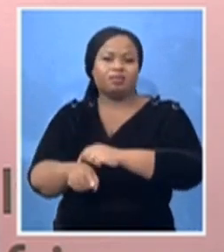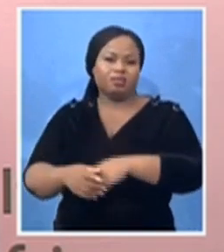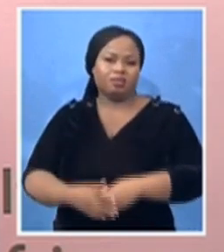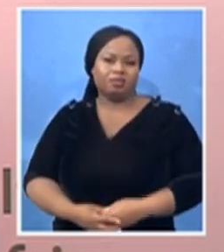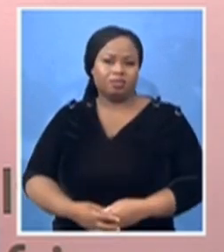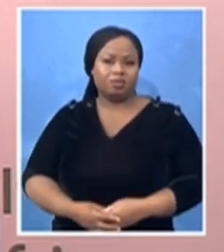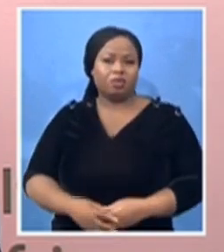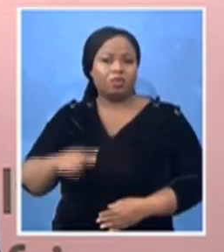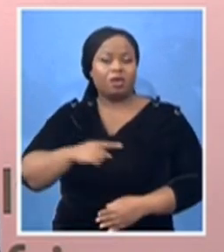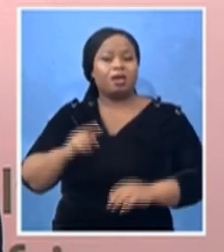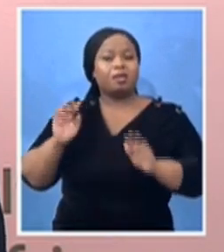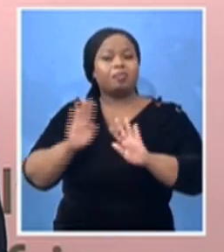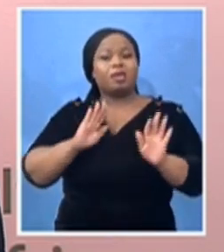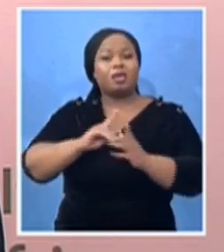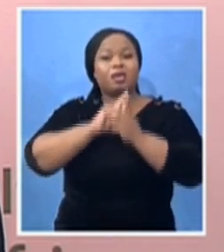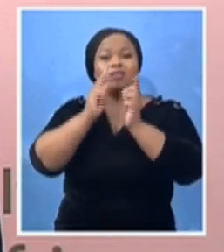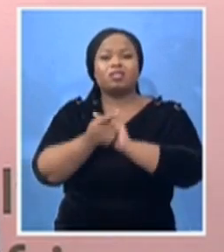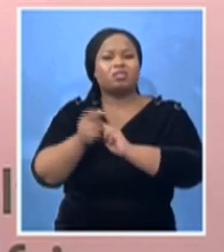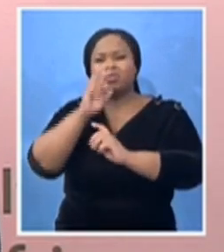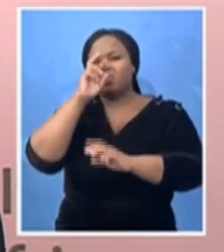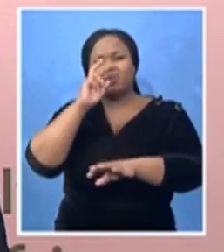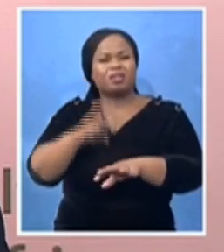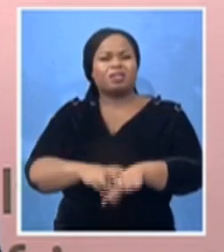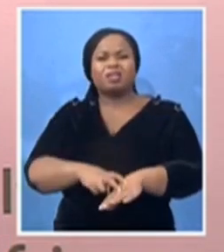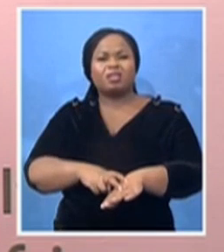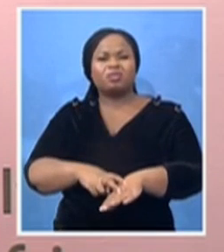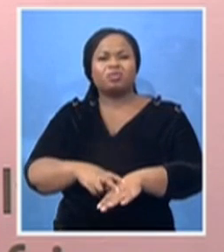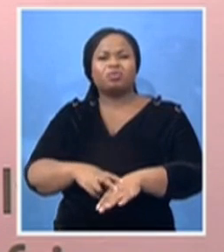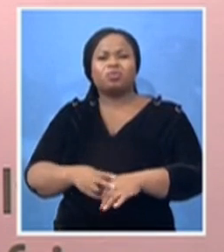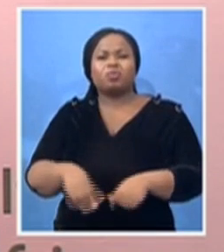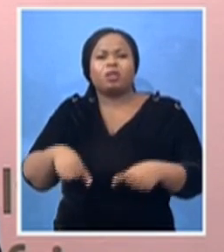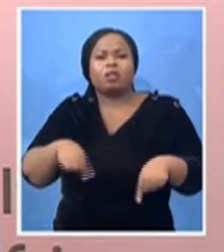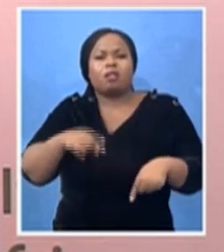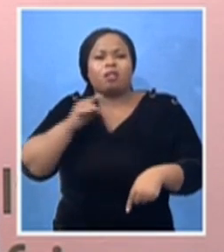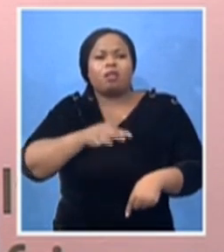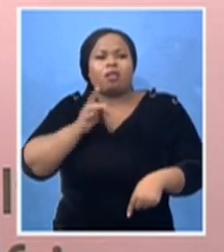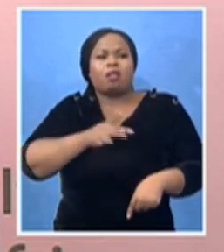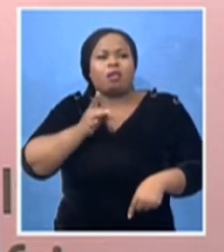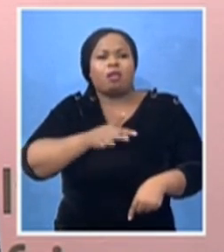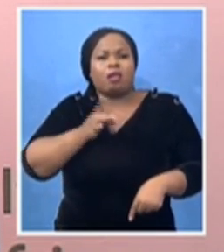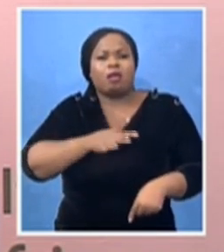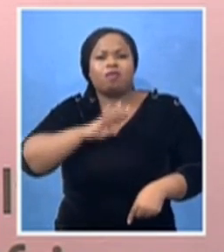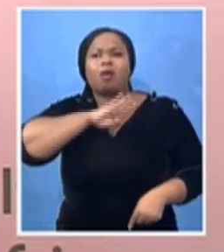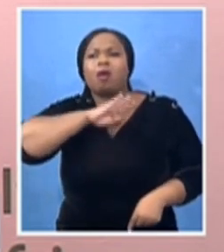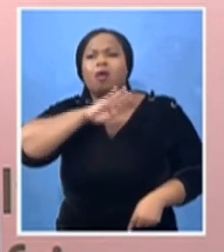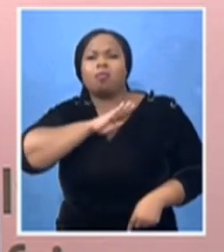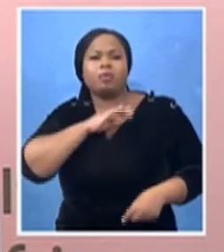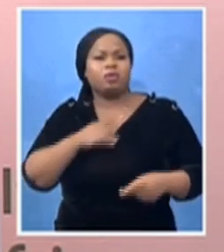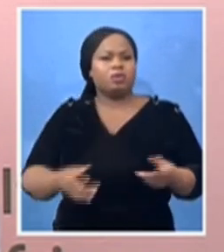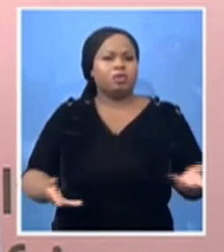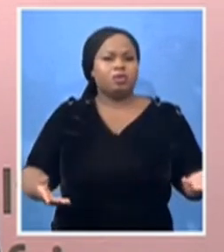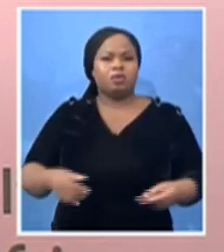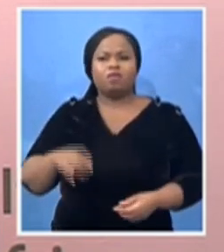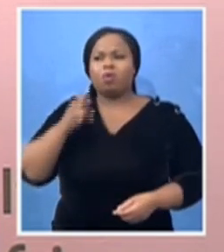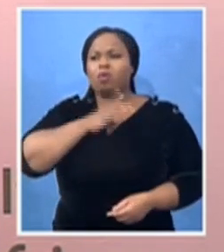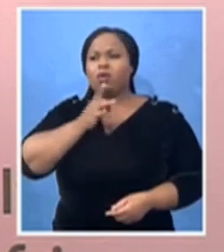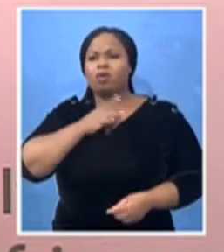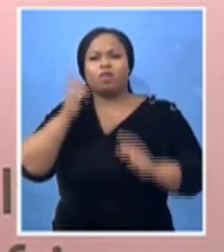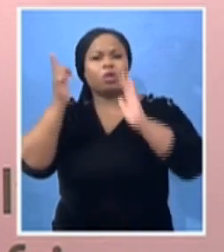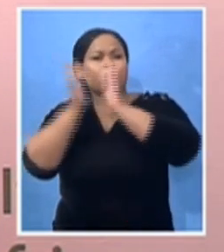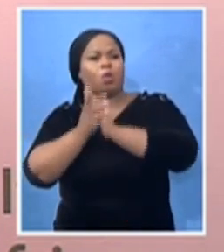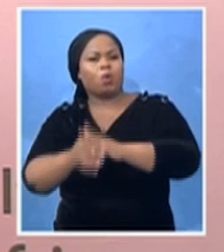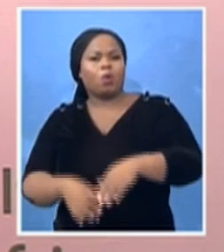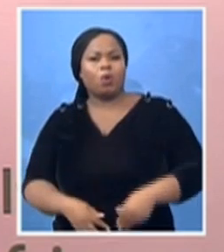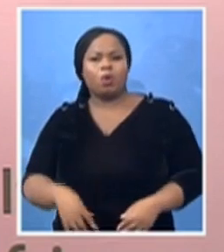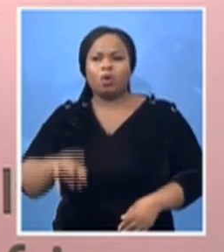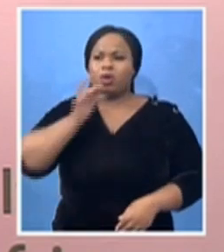be based on the fear for the soldiers, for the army, for the law, for being imprisoned. A change of behavior